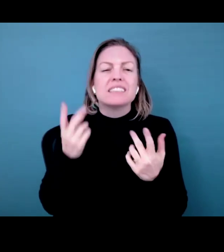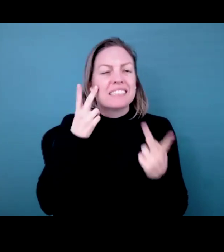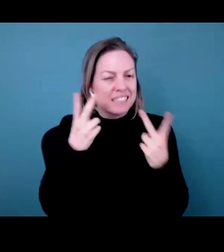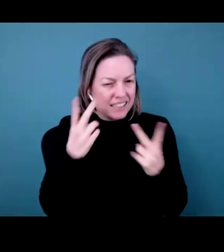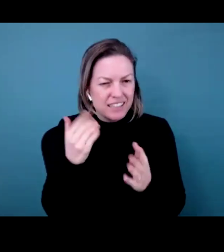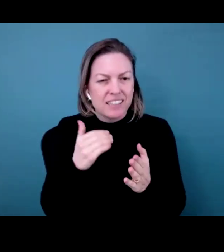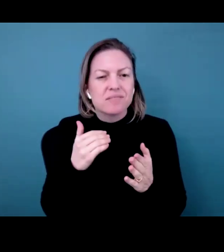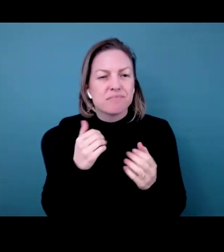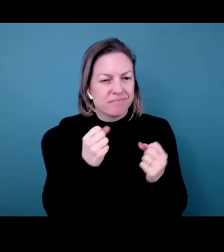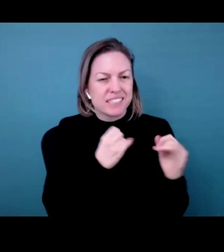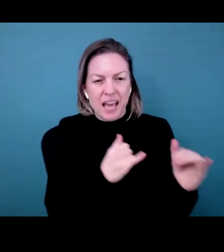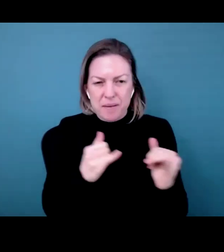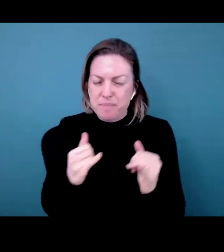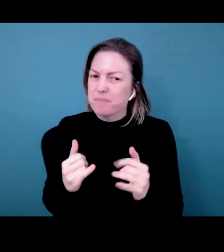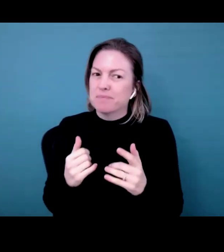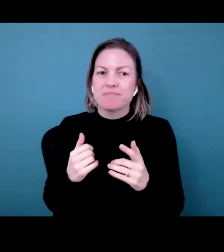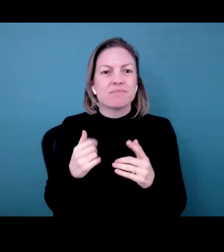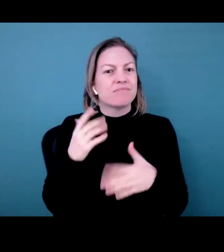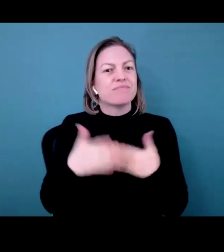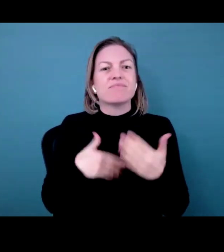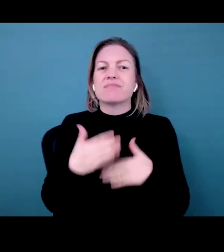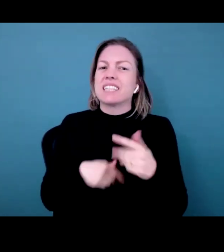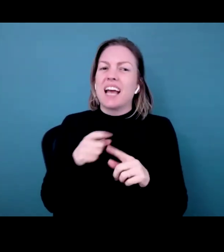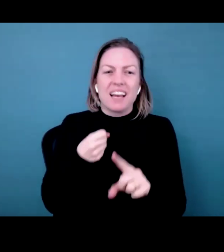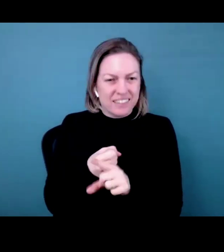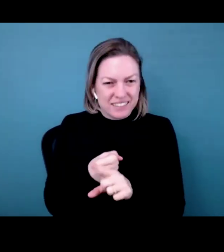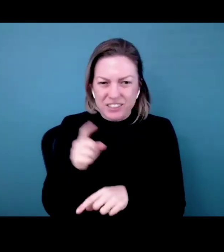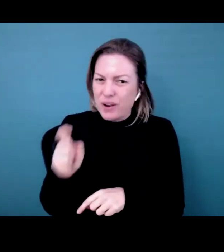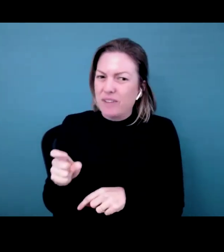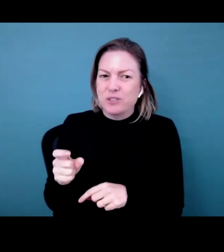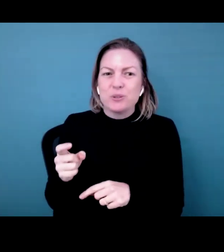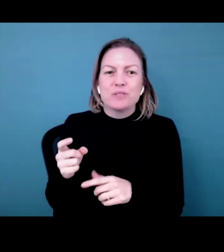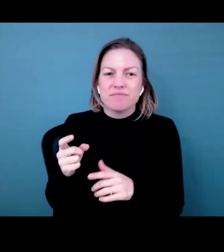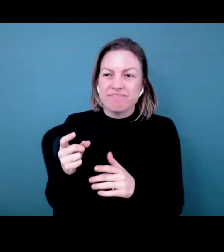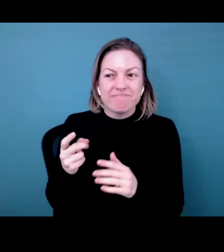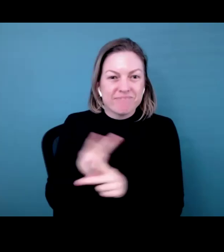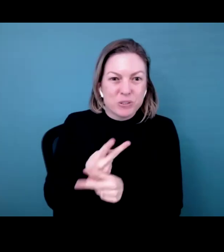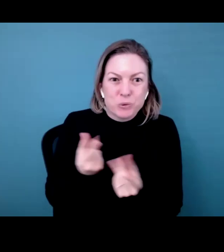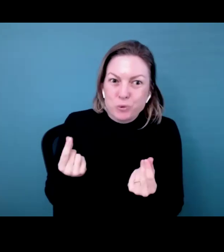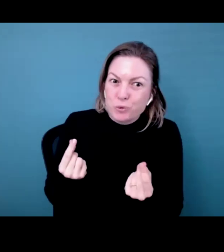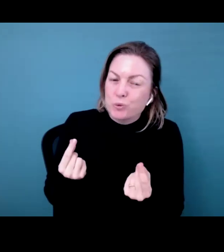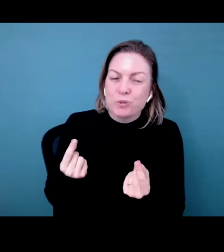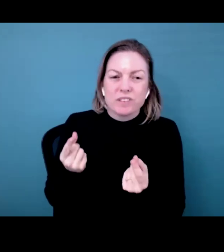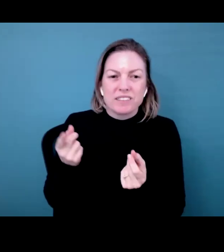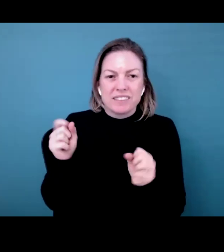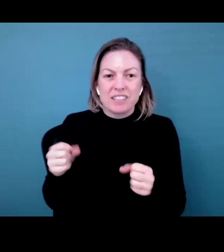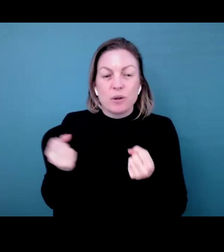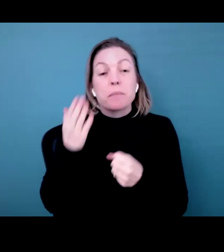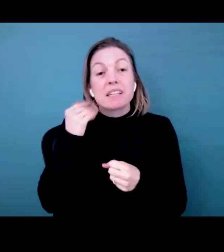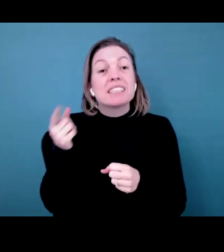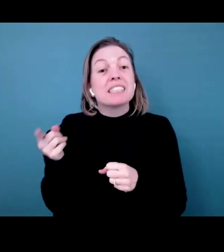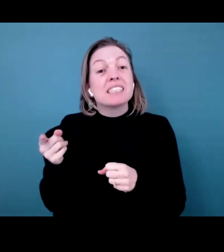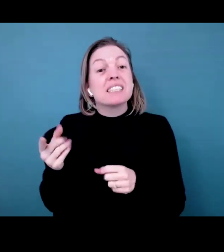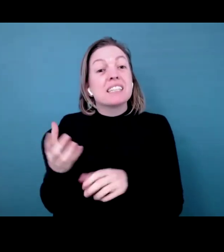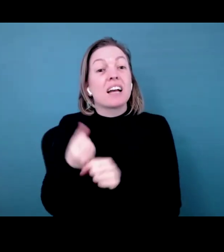point, there you have to deal with driving. And in my dad's situation, it came about because he got a red light ticket.